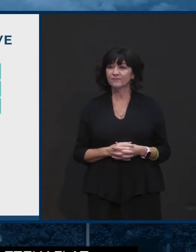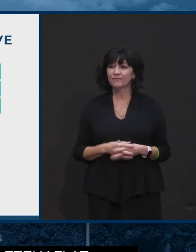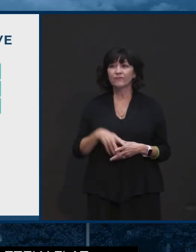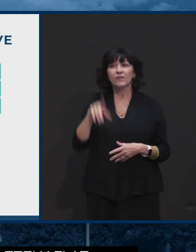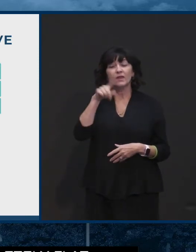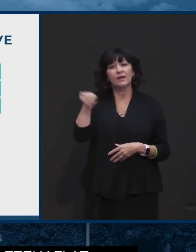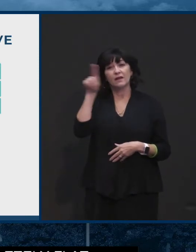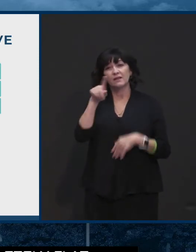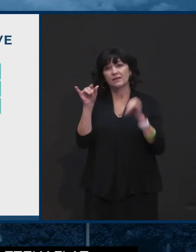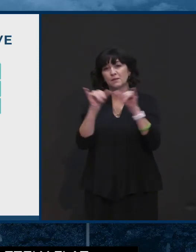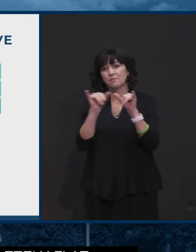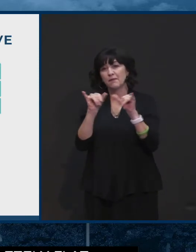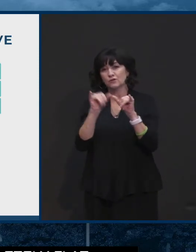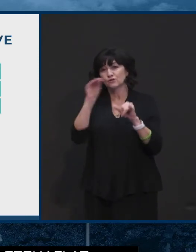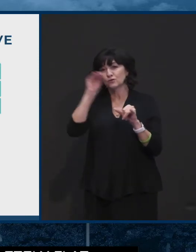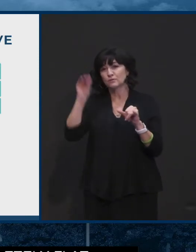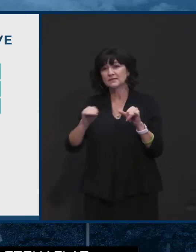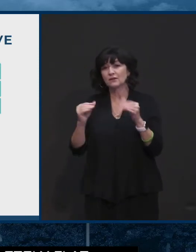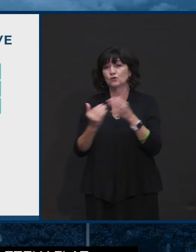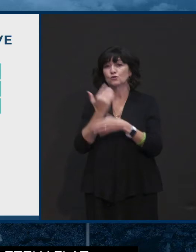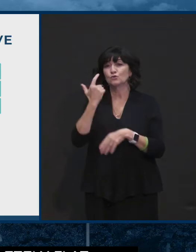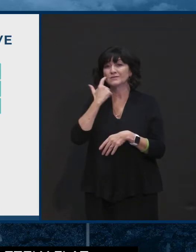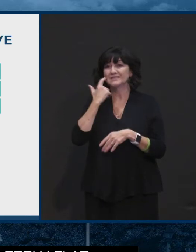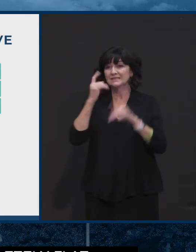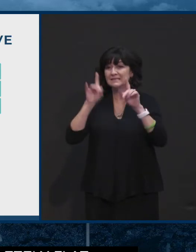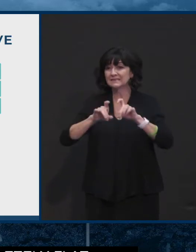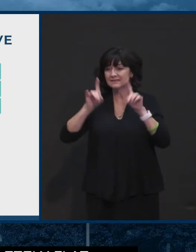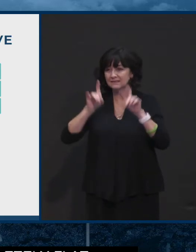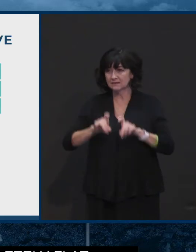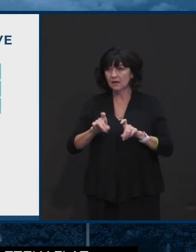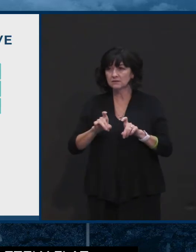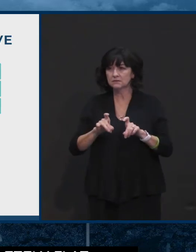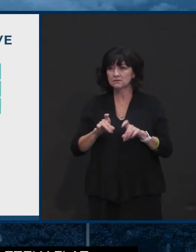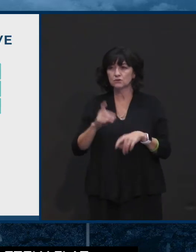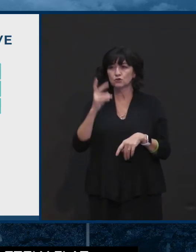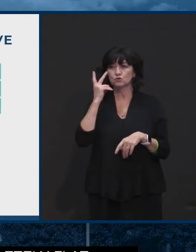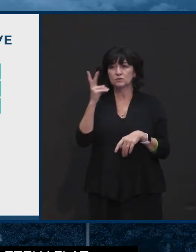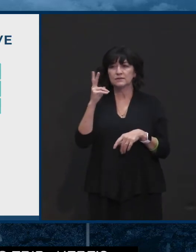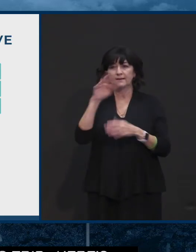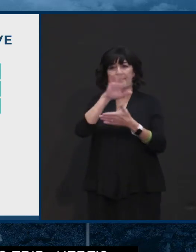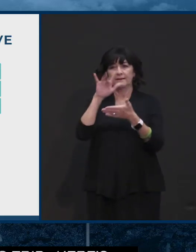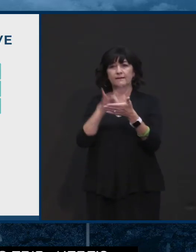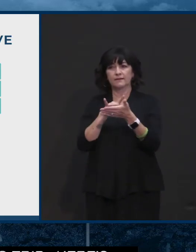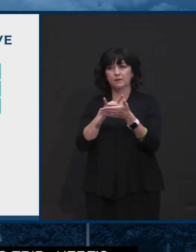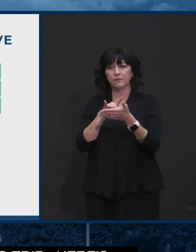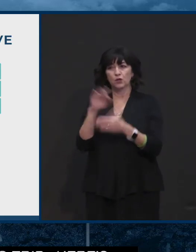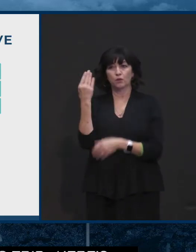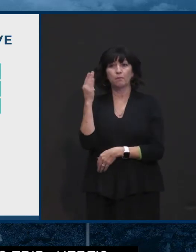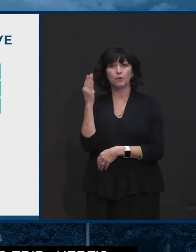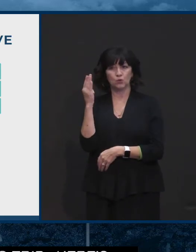of percent of new tests that are positive. In our region, the Middle Atlantic region in blue, and the Northeast